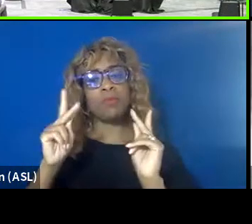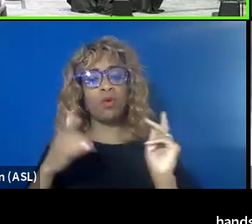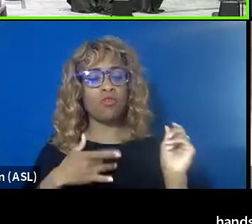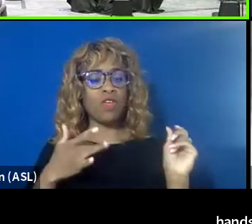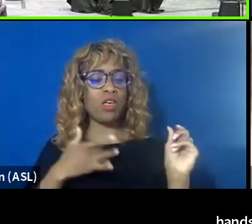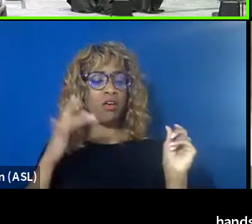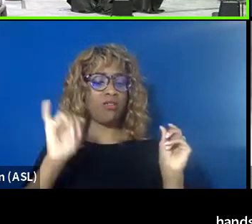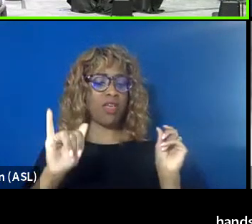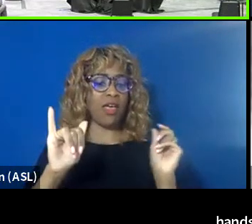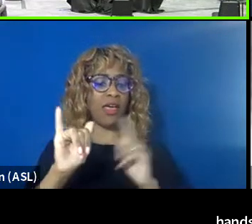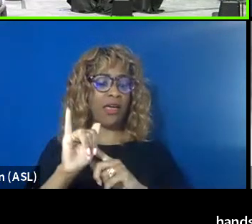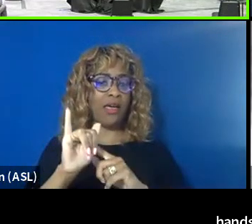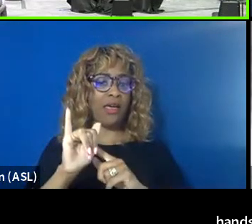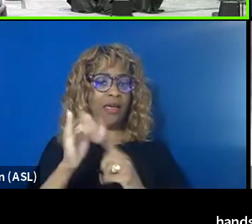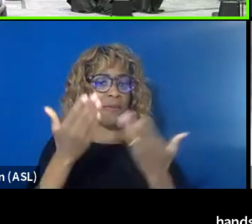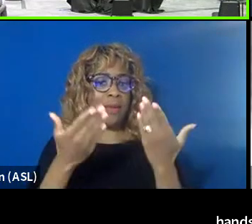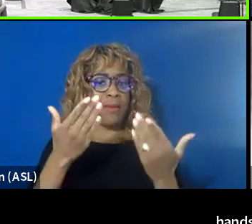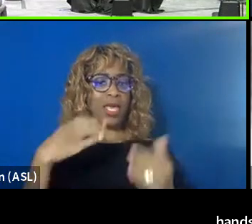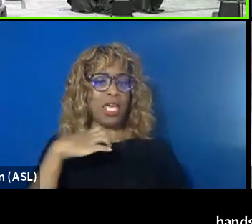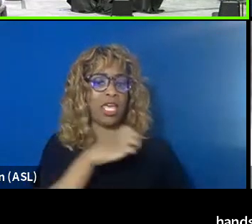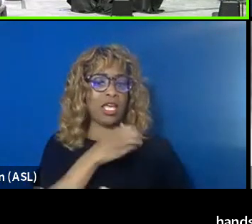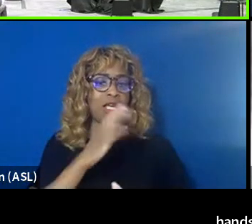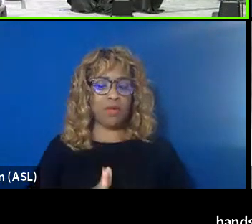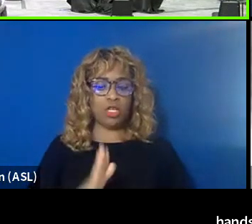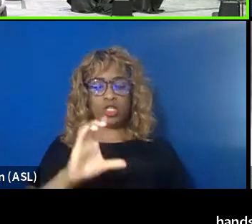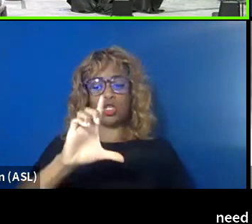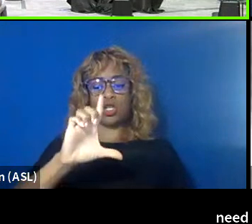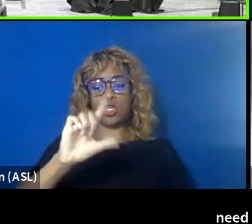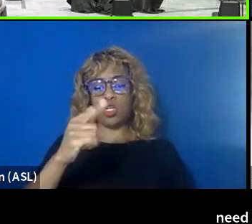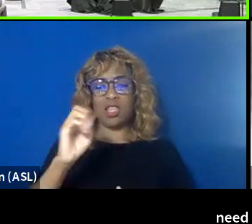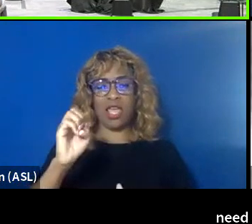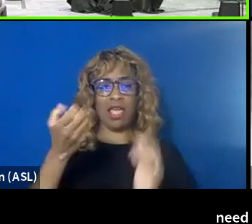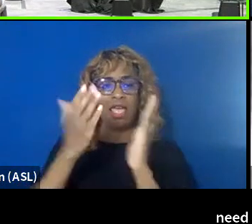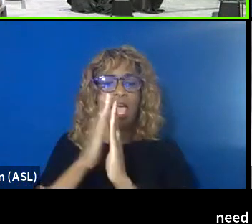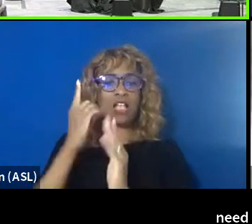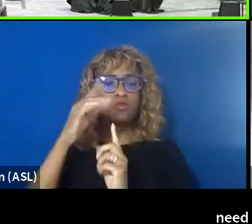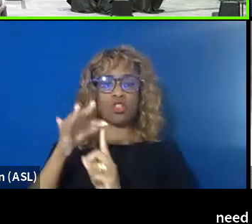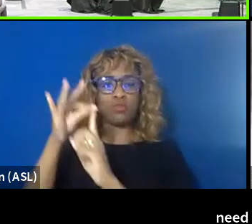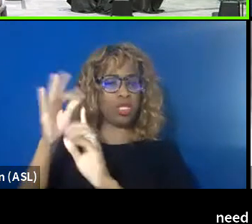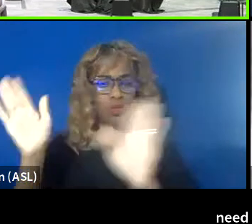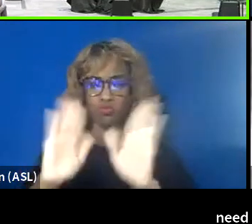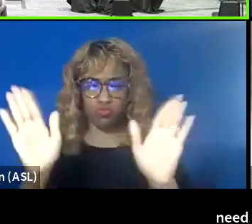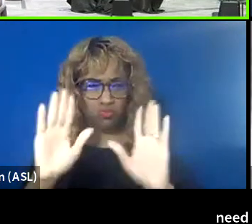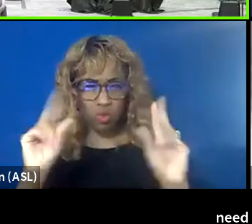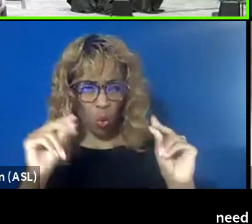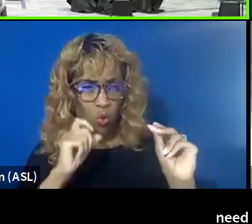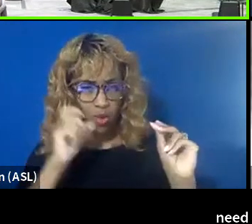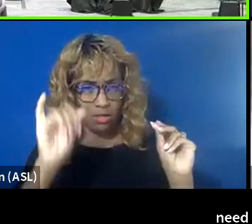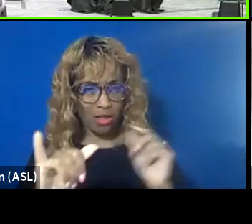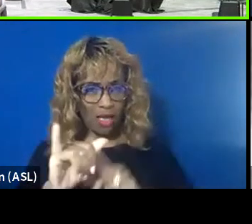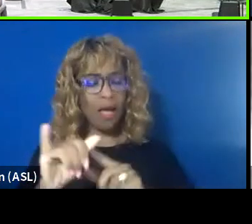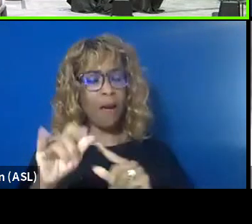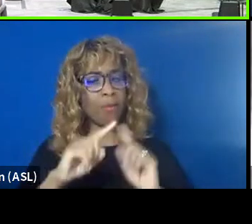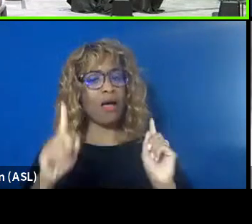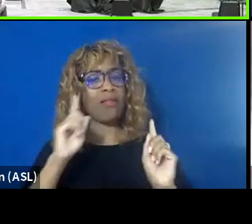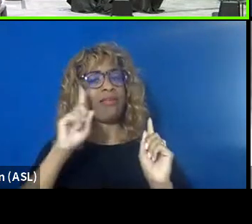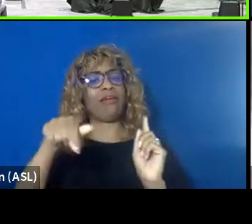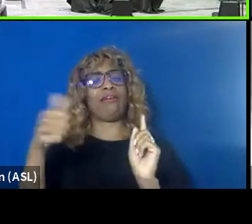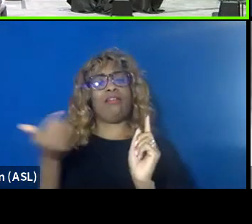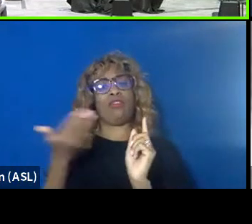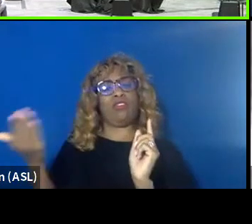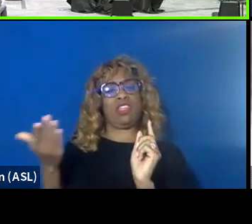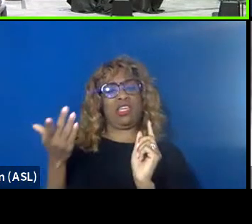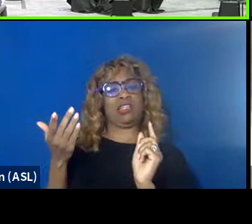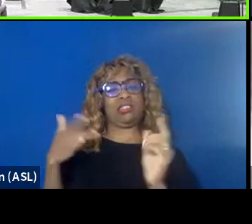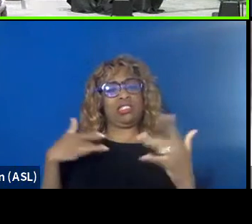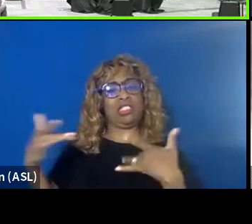that perhaps Commissioner Lang, was asking for special treatment. I don't think that's it. I think there's broader underlying issues that are concerning